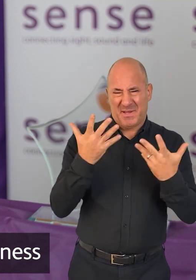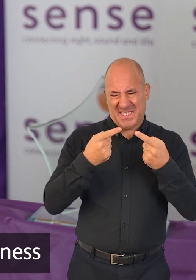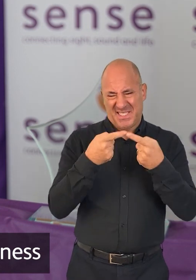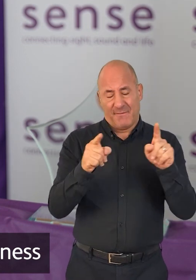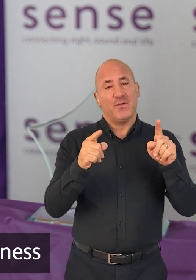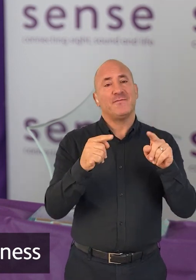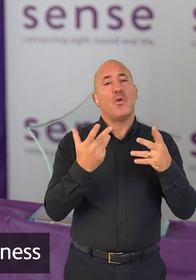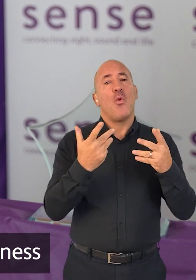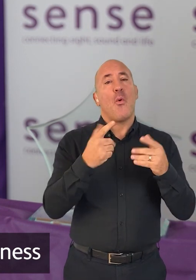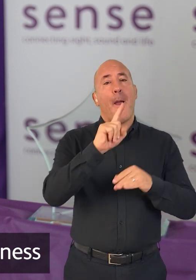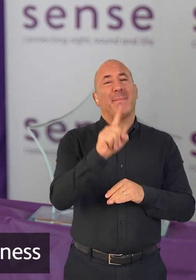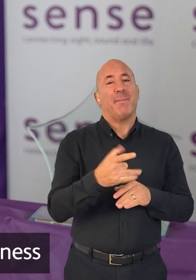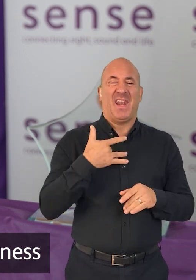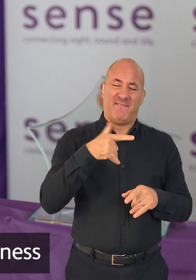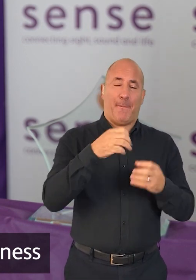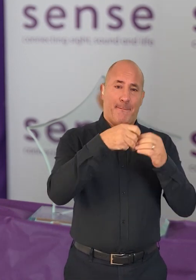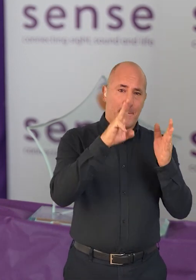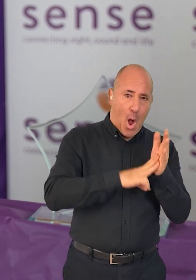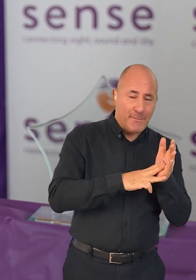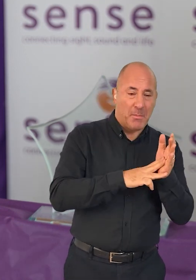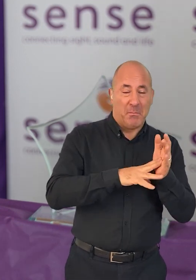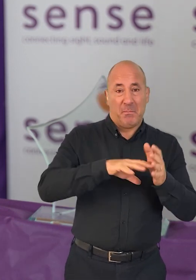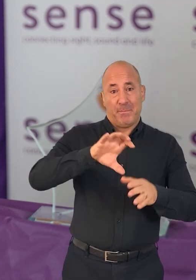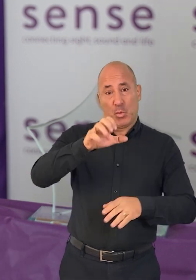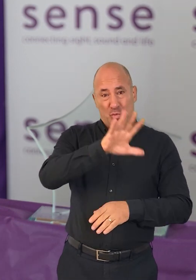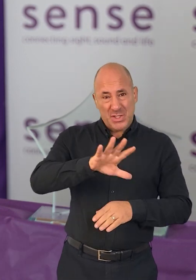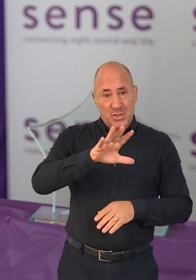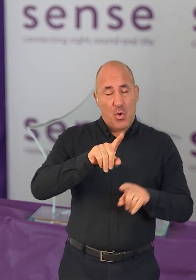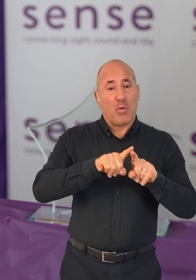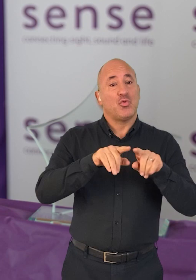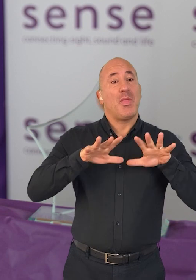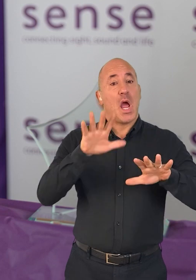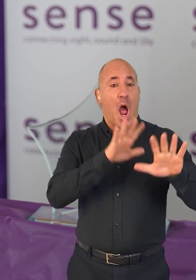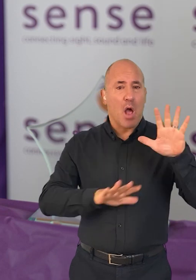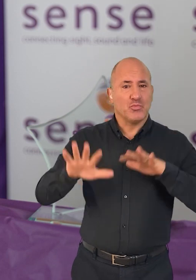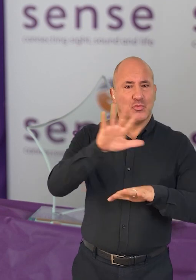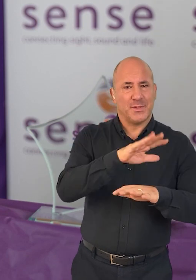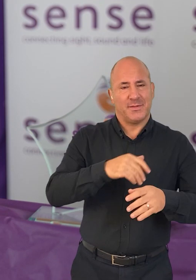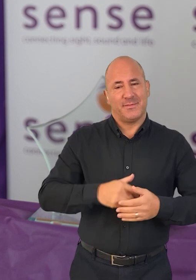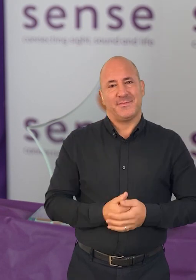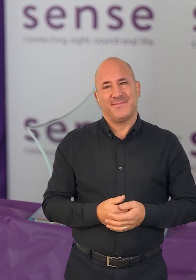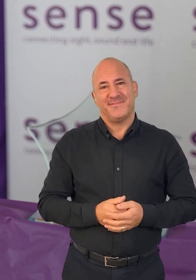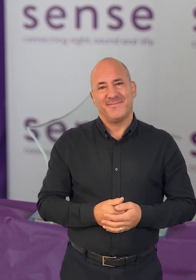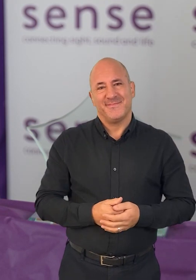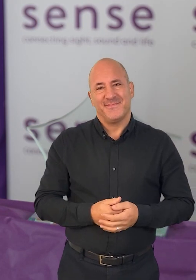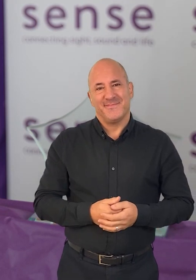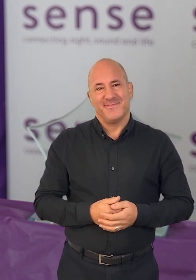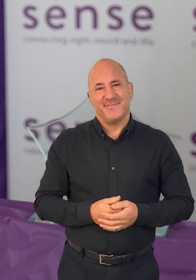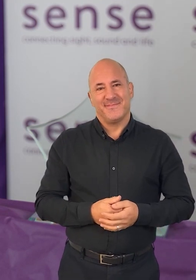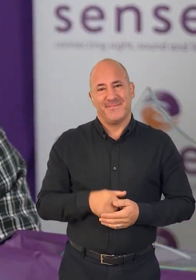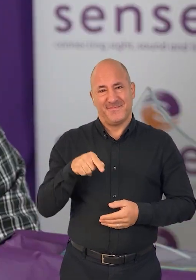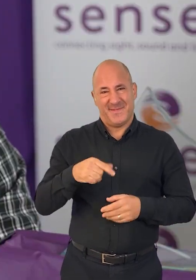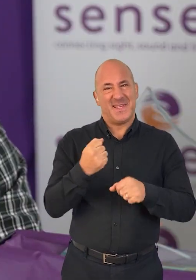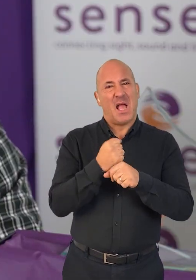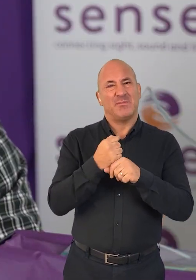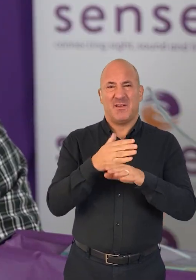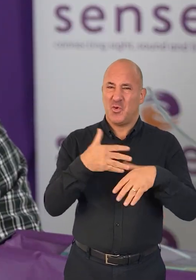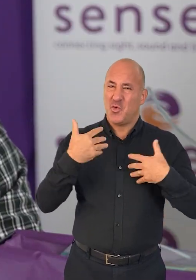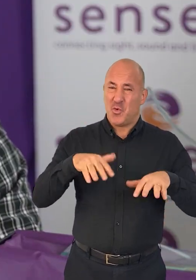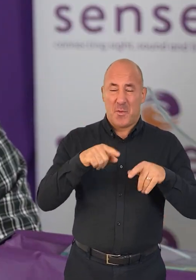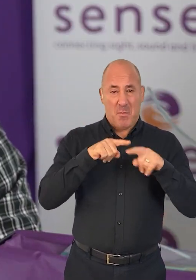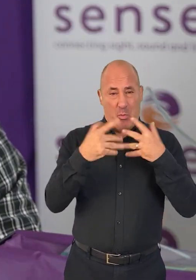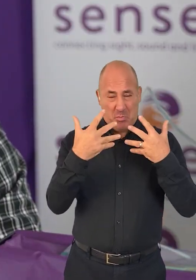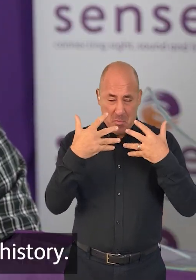culture and innovative business, making a difference to the people of Birmingham, the region and the country. The